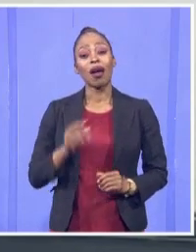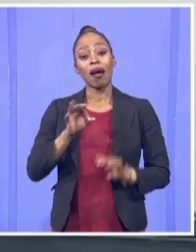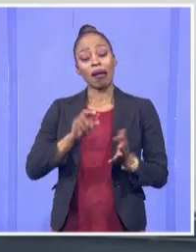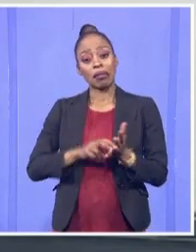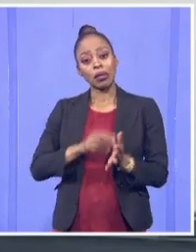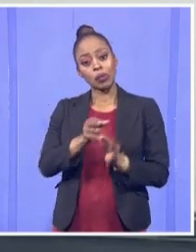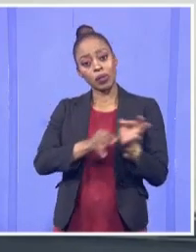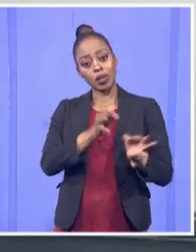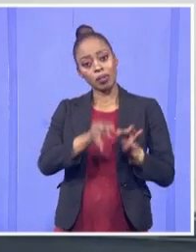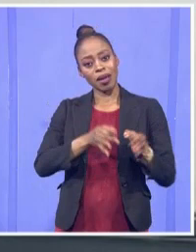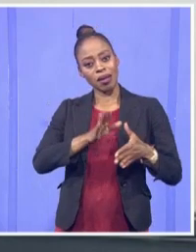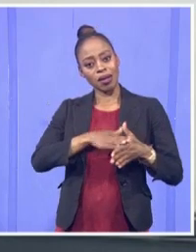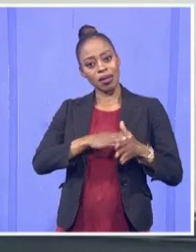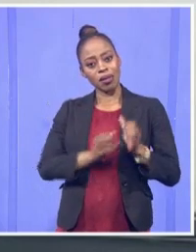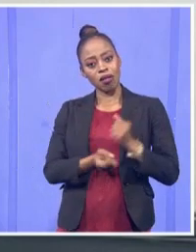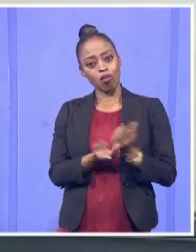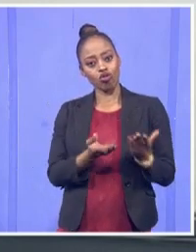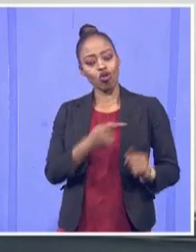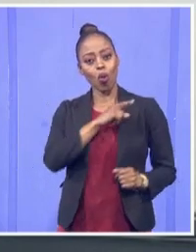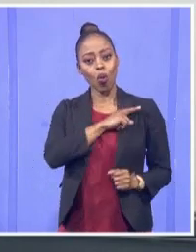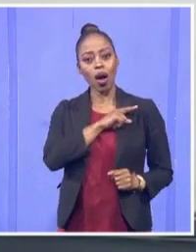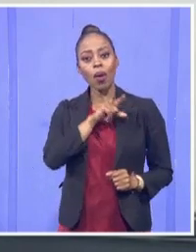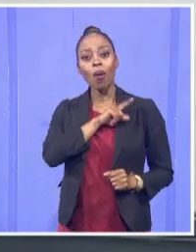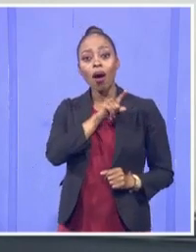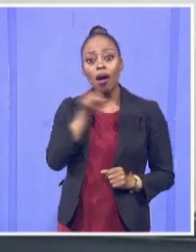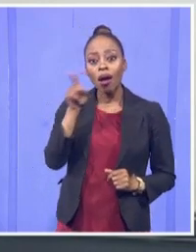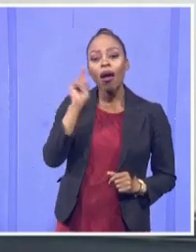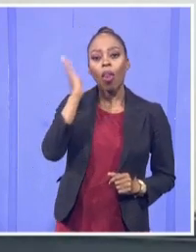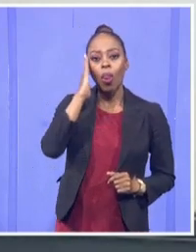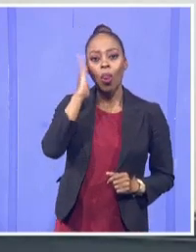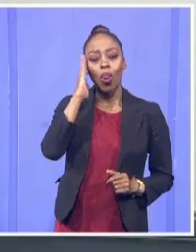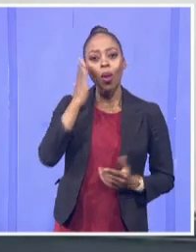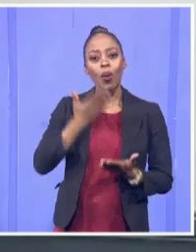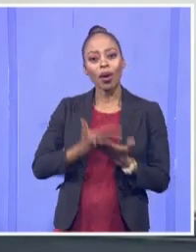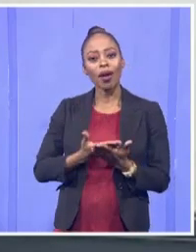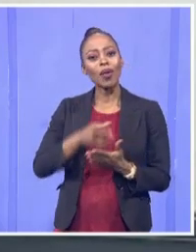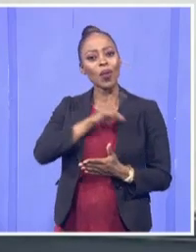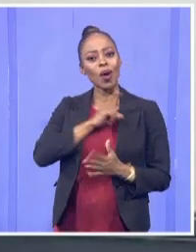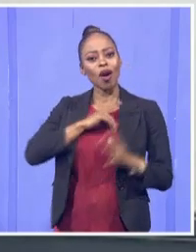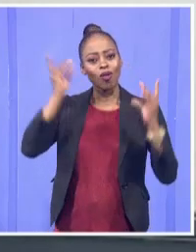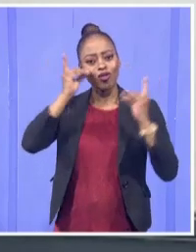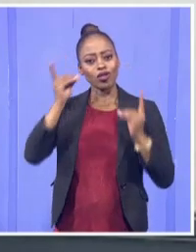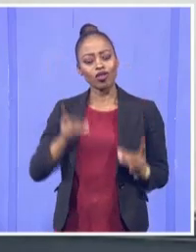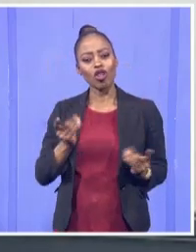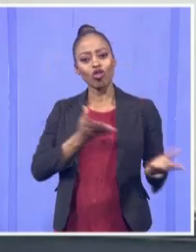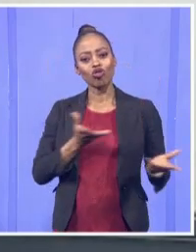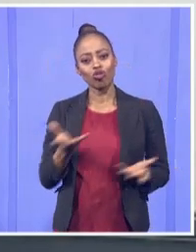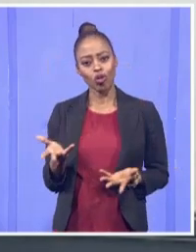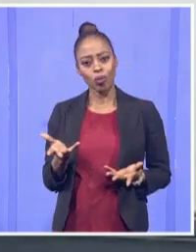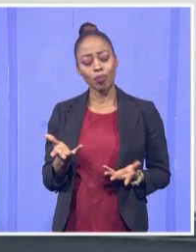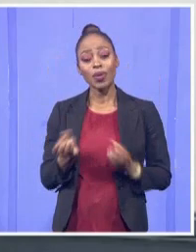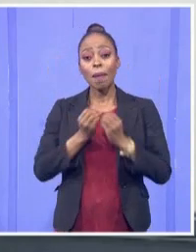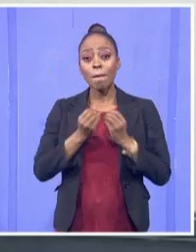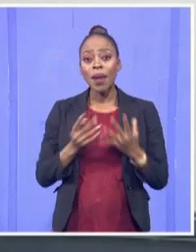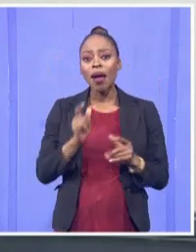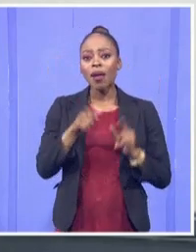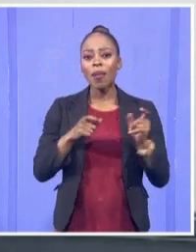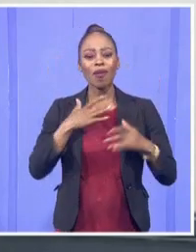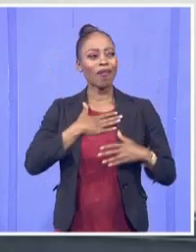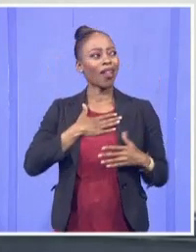the purpose so that everyone can be aware why we've taken this particular route, because I think many people feel